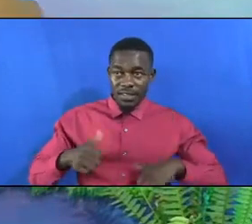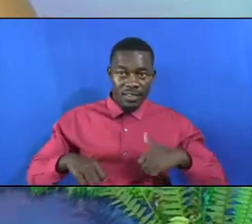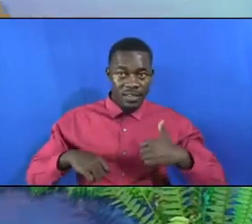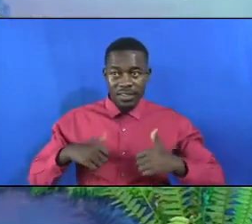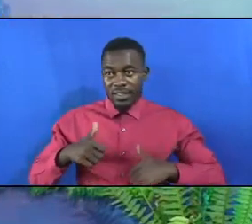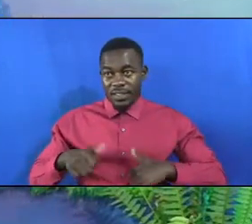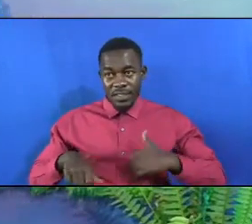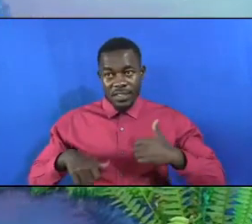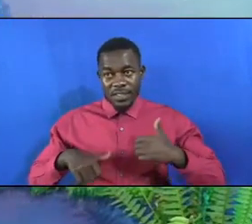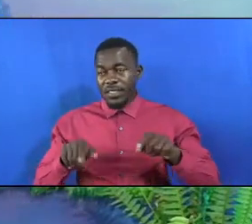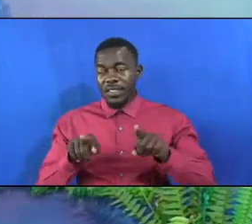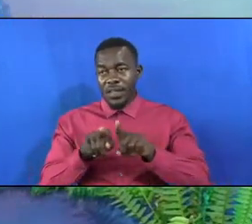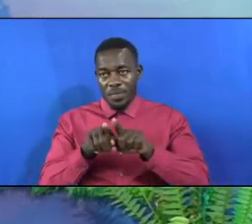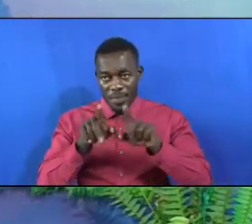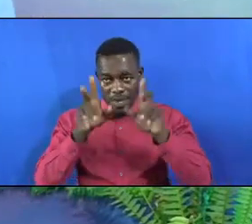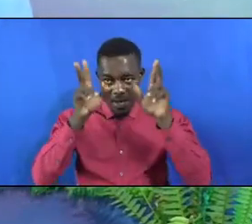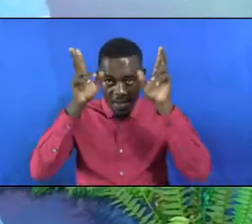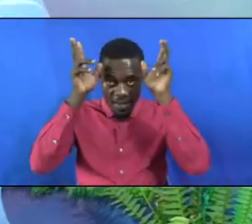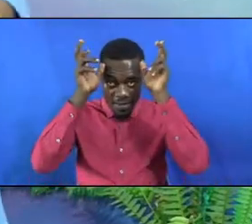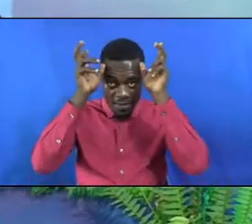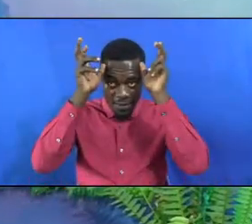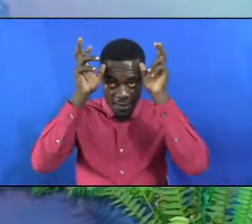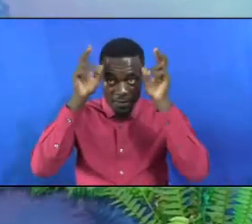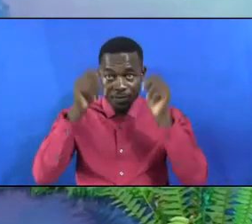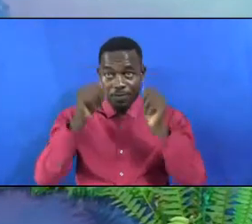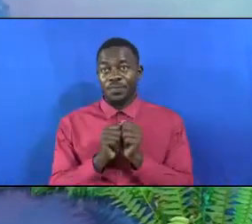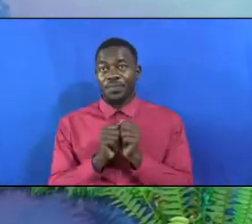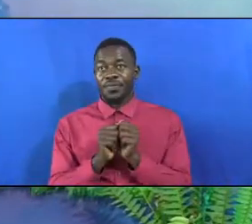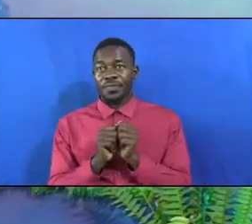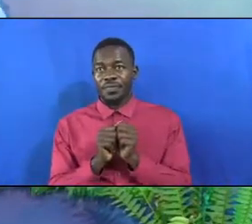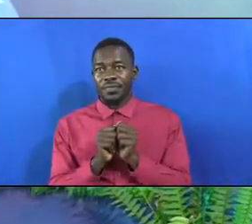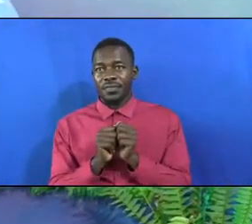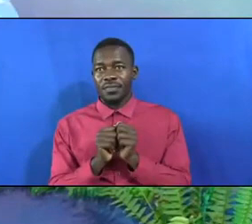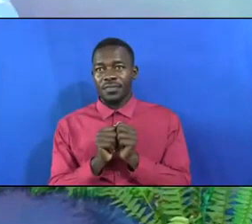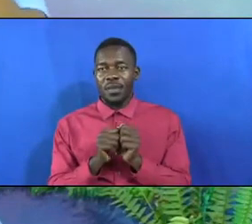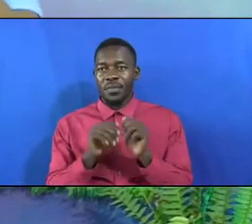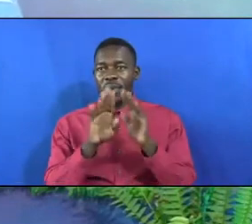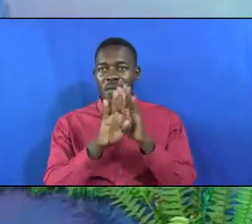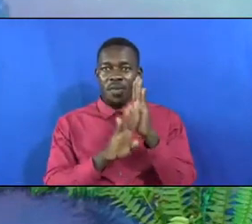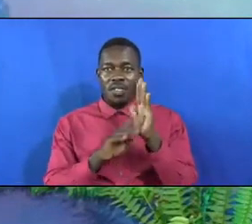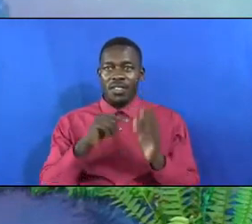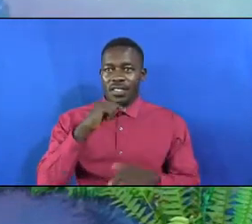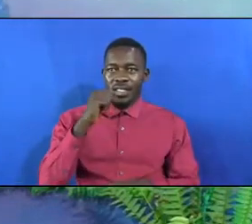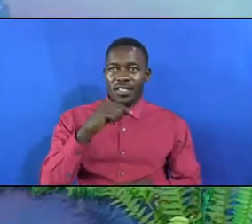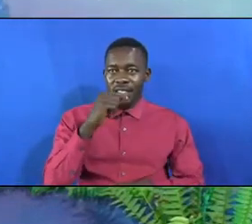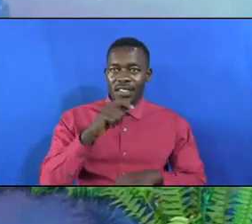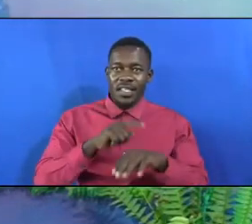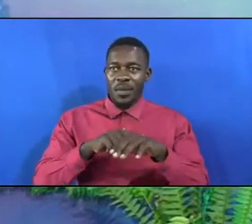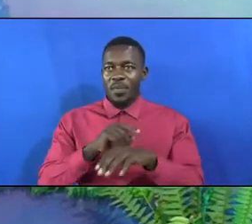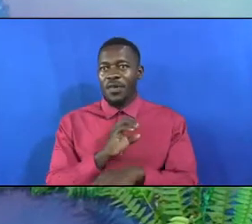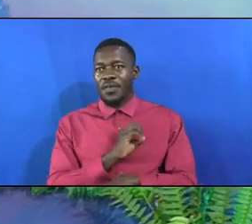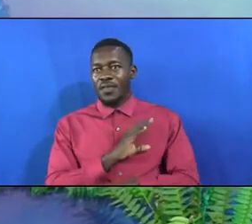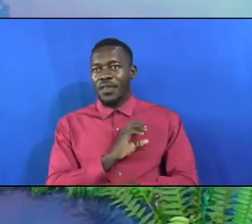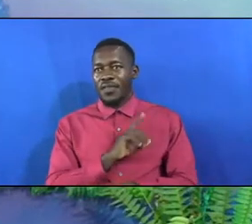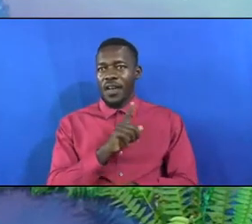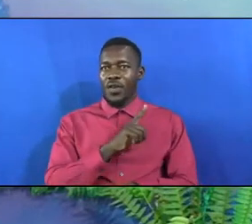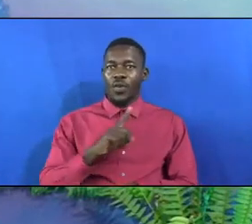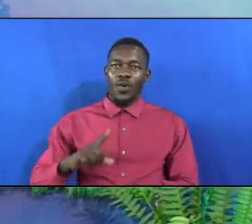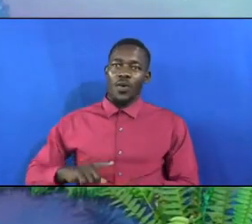verse. To fear the Lord is to hate evil. These women knew